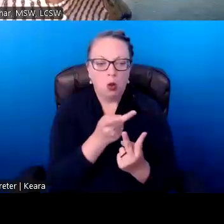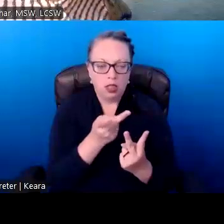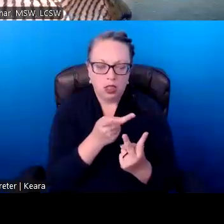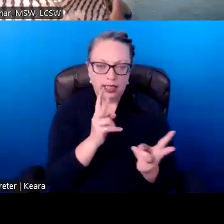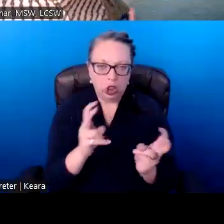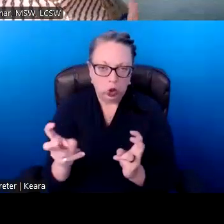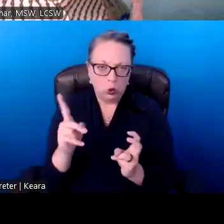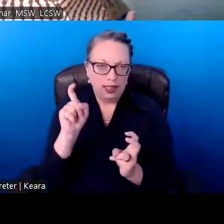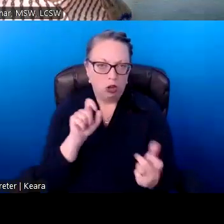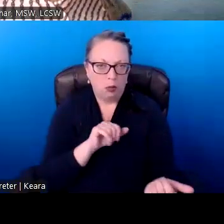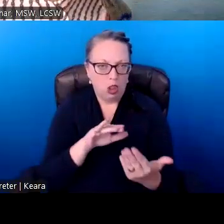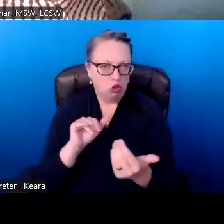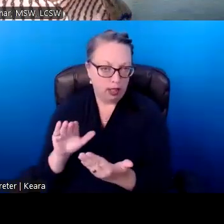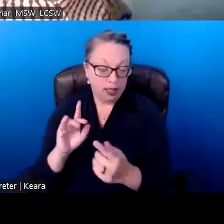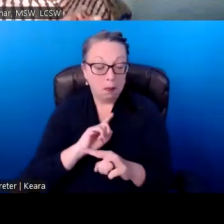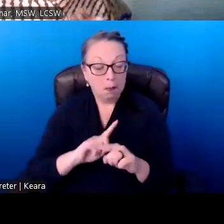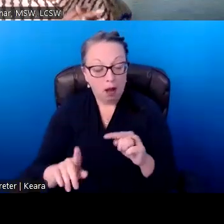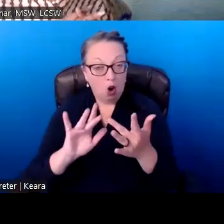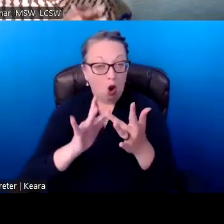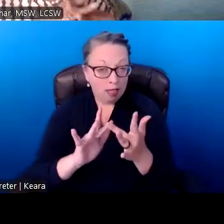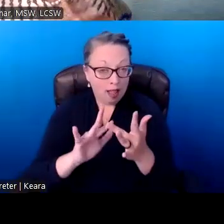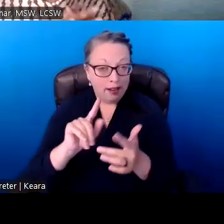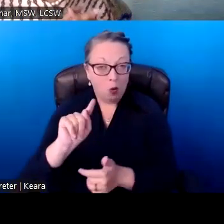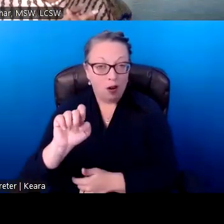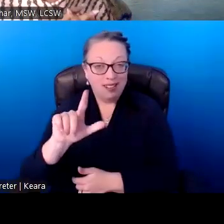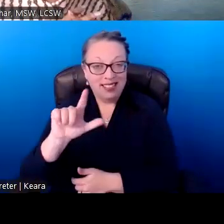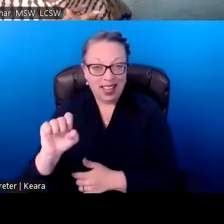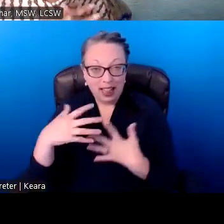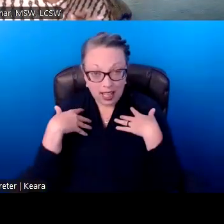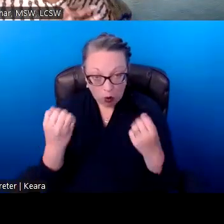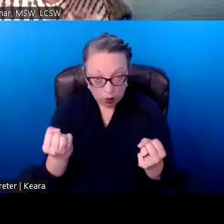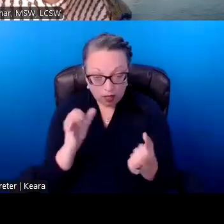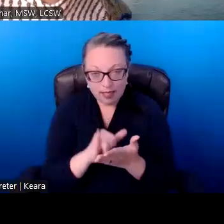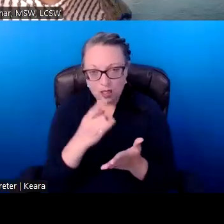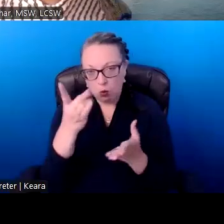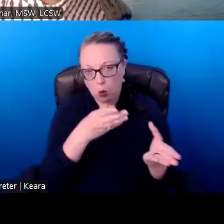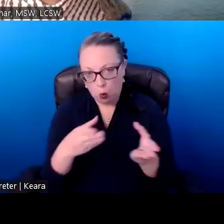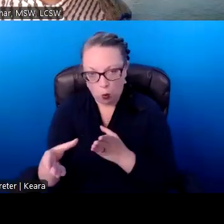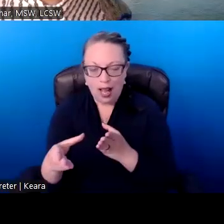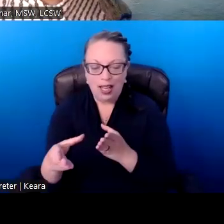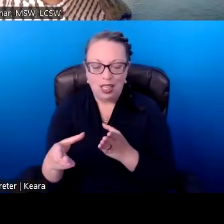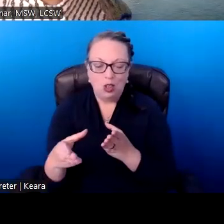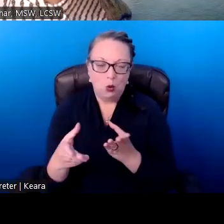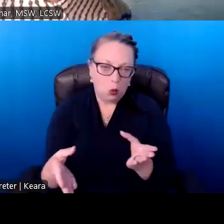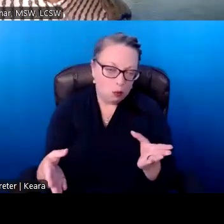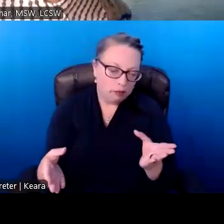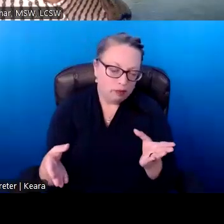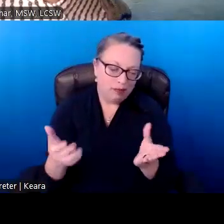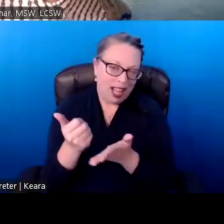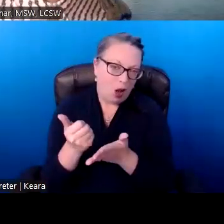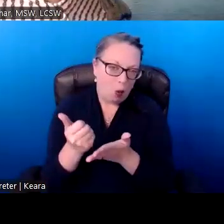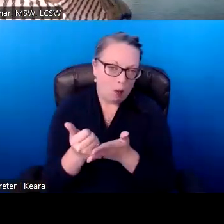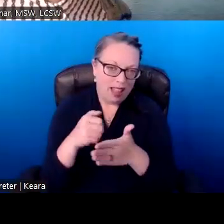But telehealth is one way of kind of mitigating that access and timeliness gap.